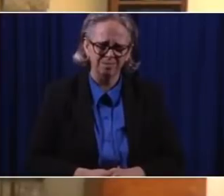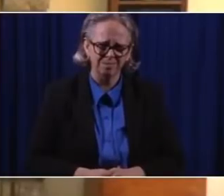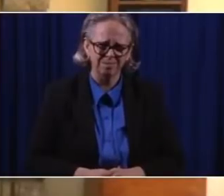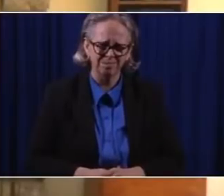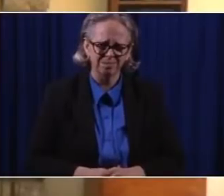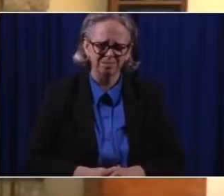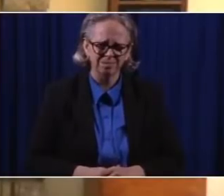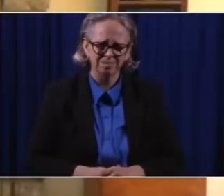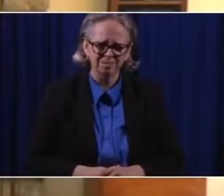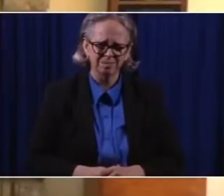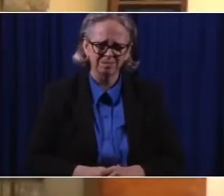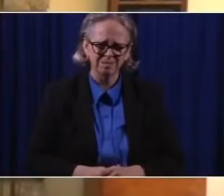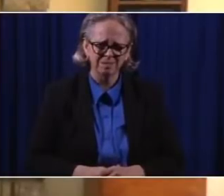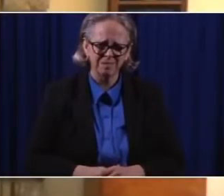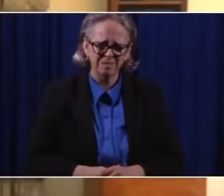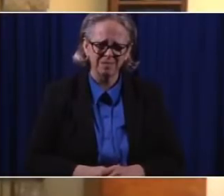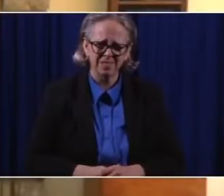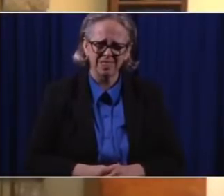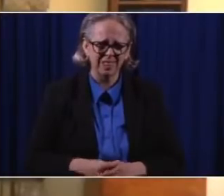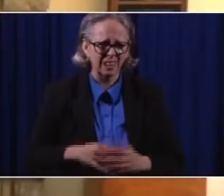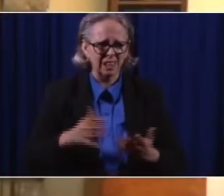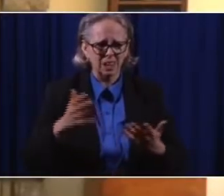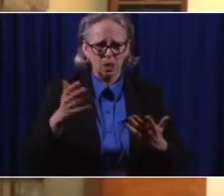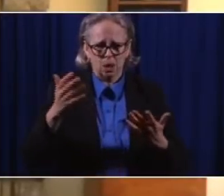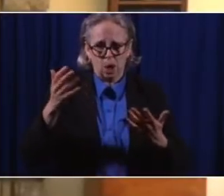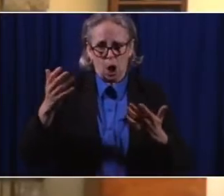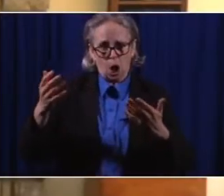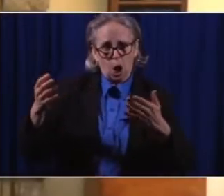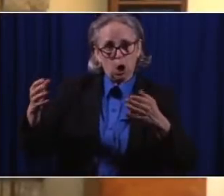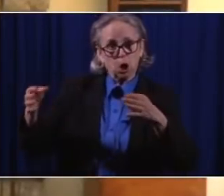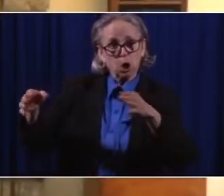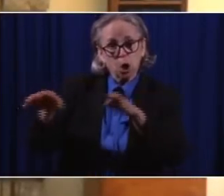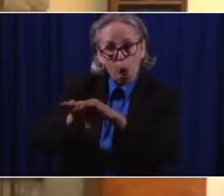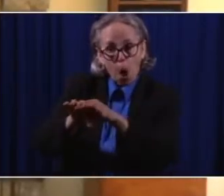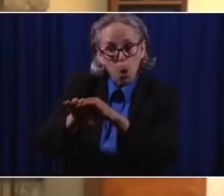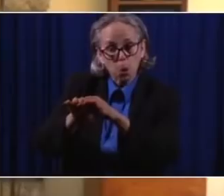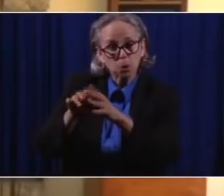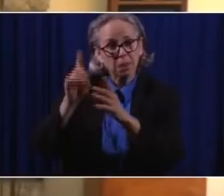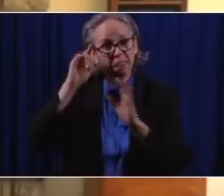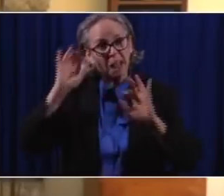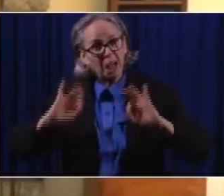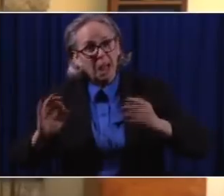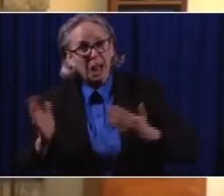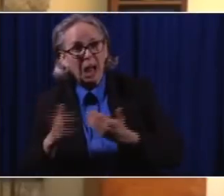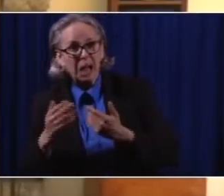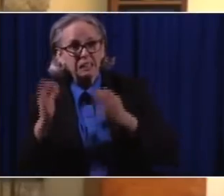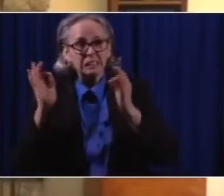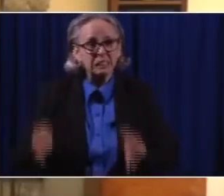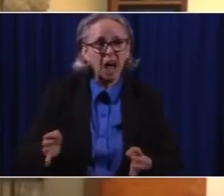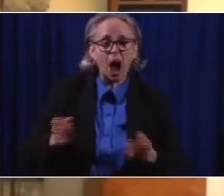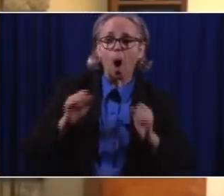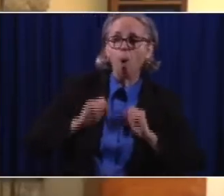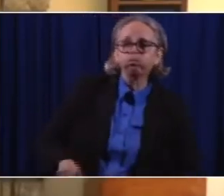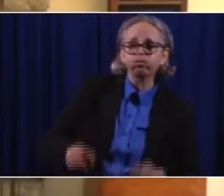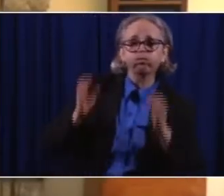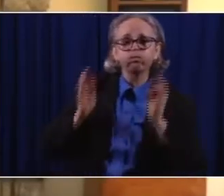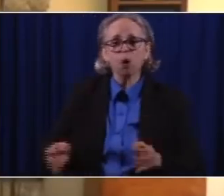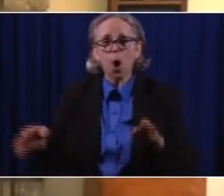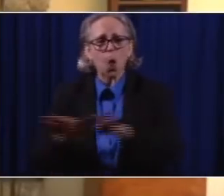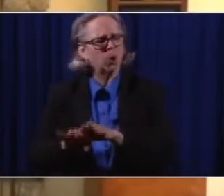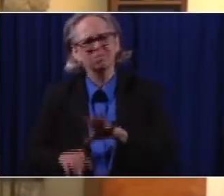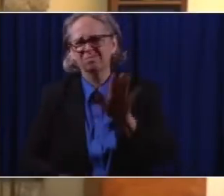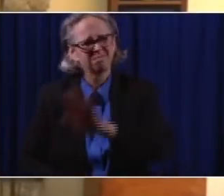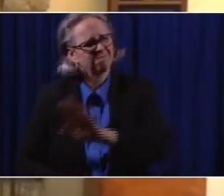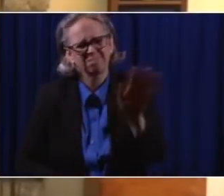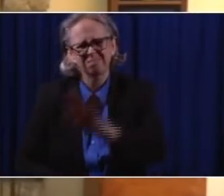decision that I would make lightly. But we have to do some things to slow this down. So if we can